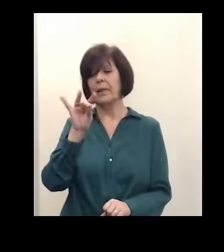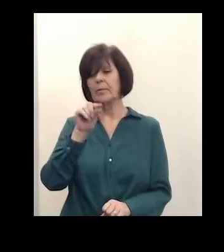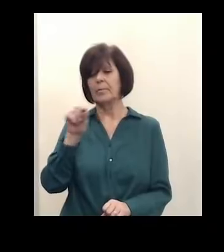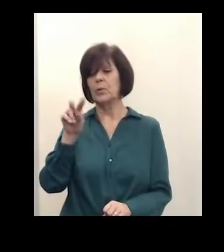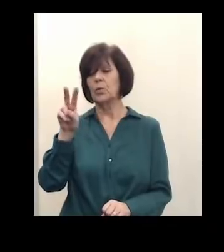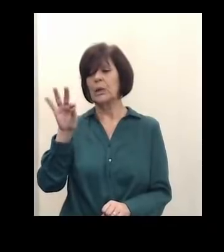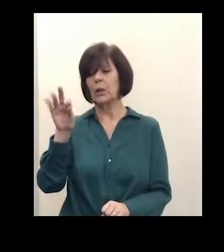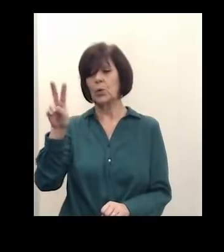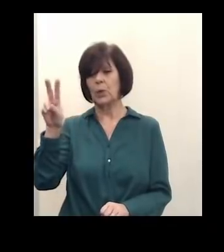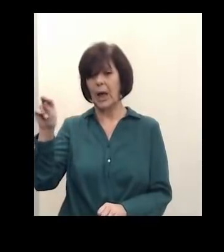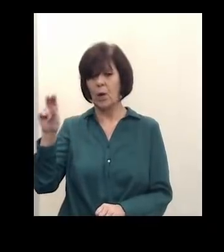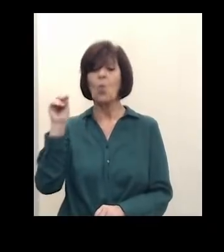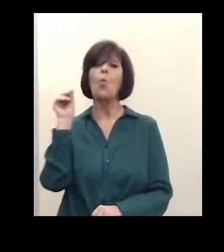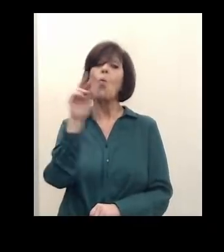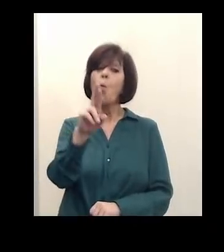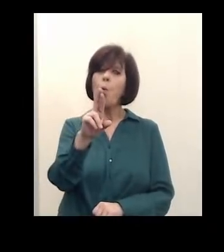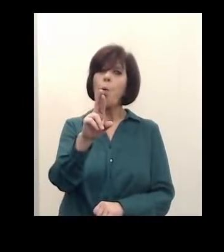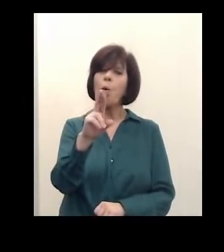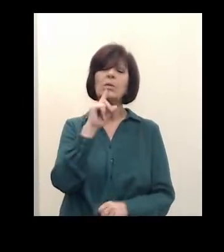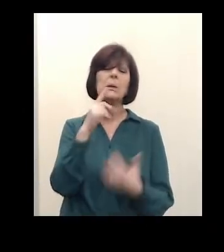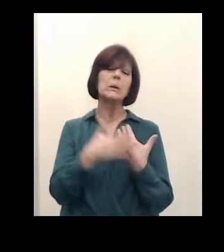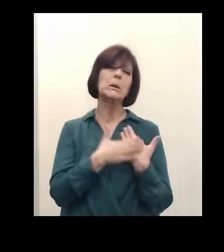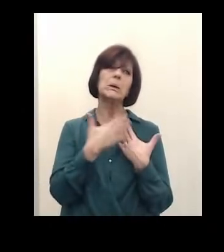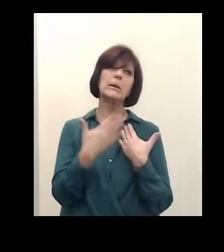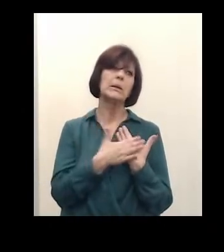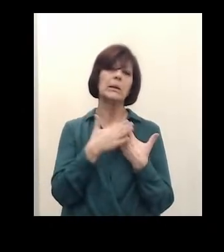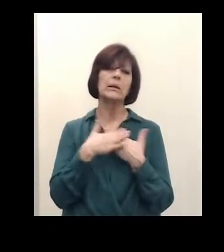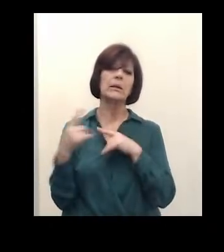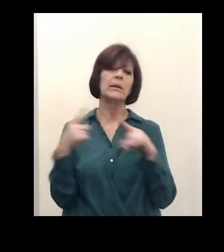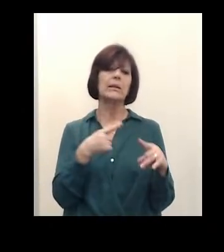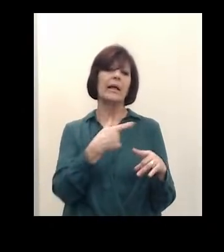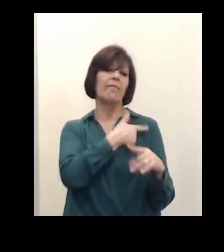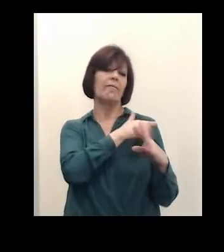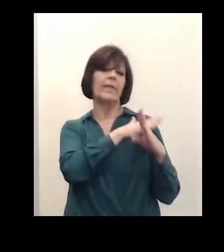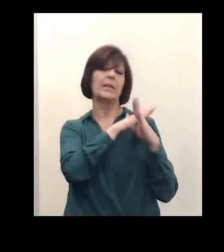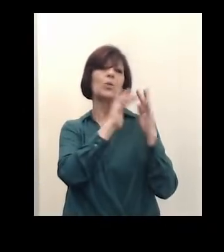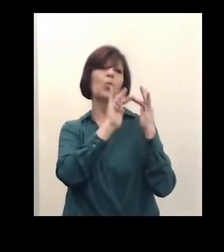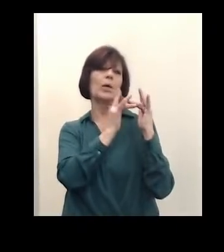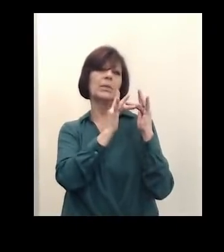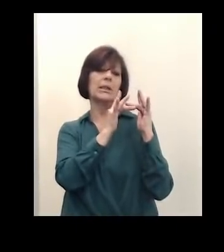716-858-2929, or what's very easy is go to our vaccine website at